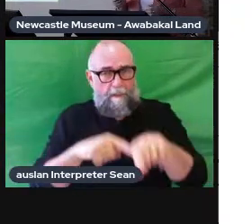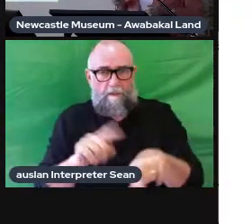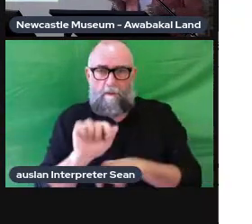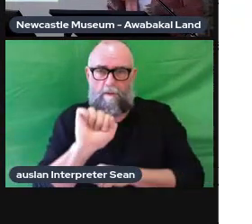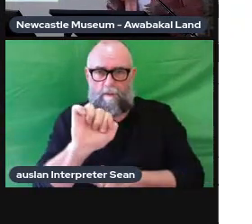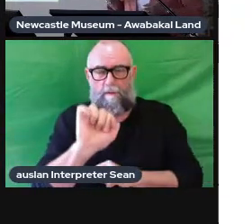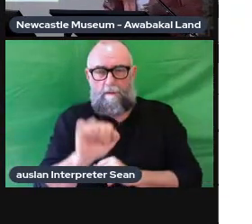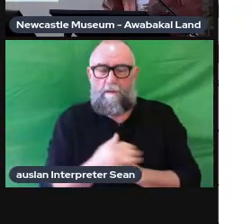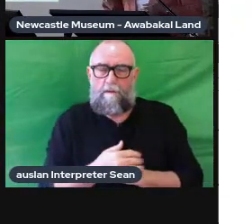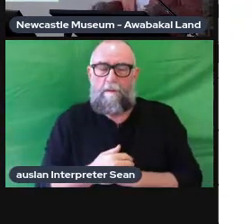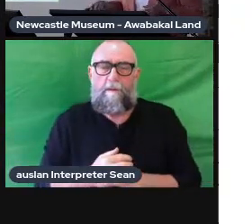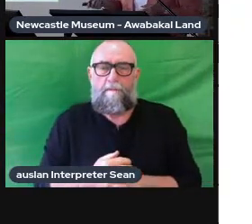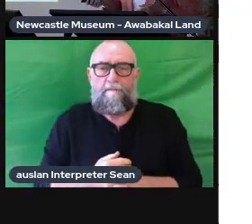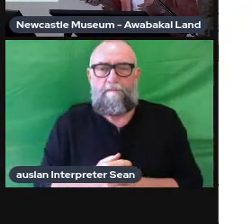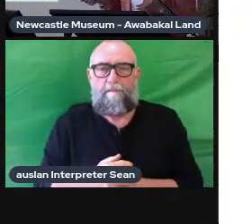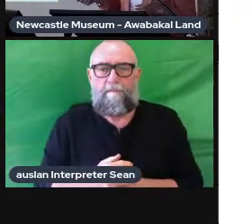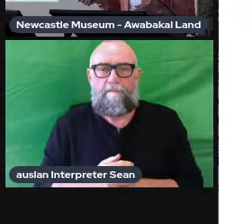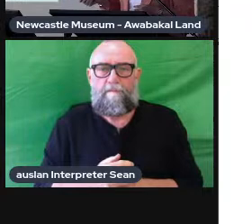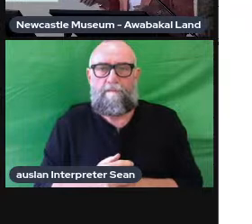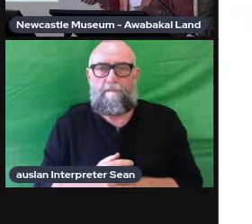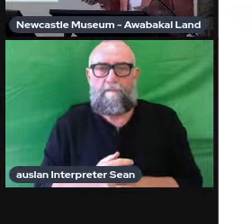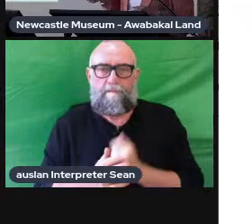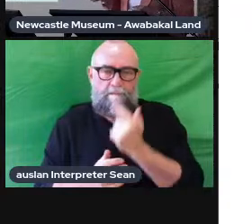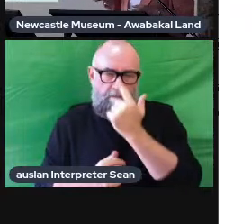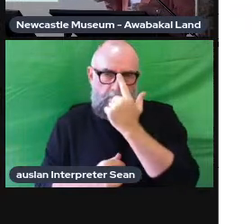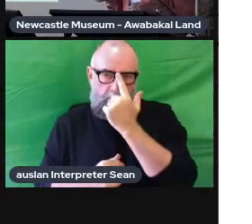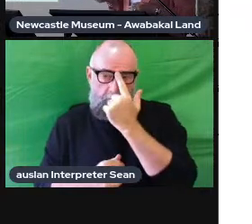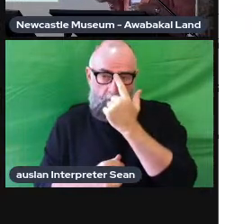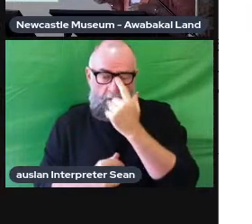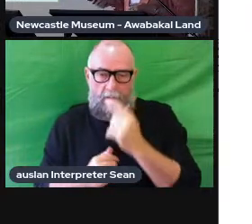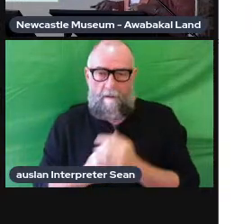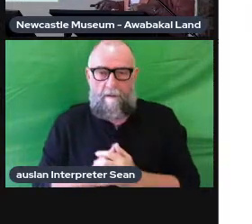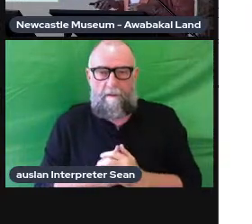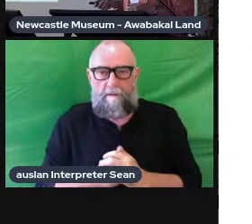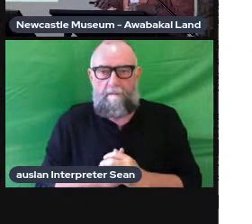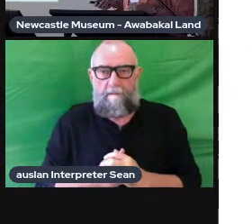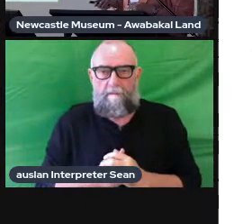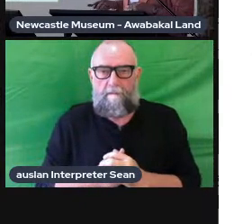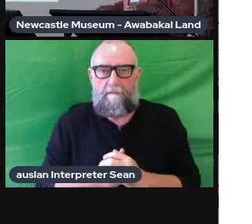Hopefully that makes sense. Next slide, please.